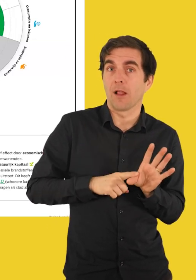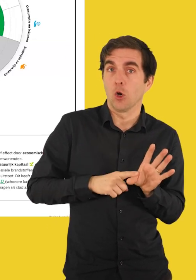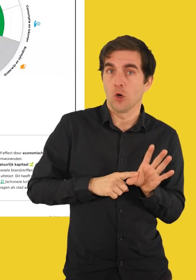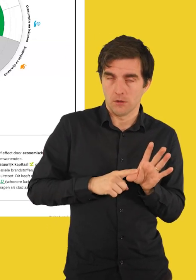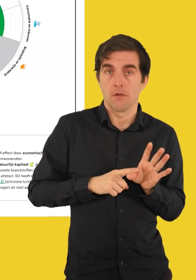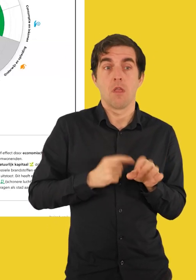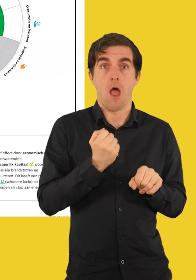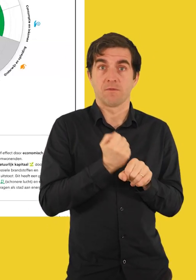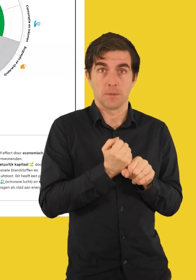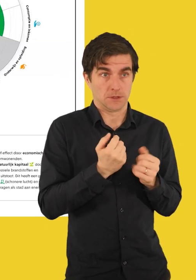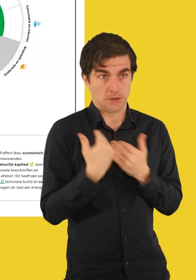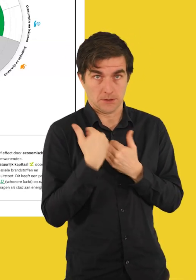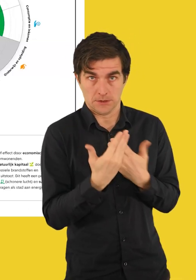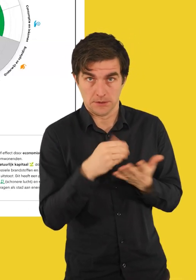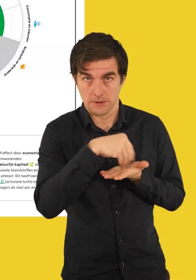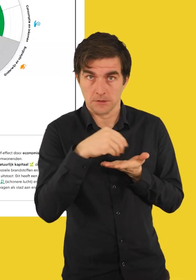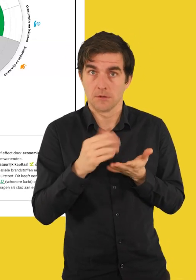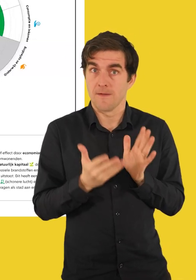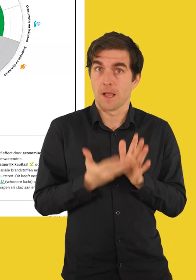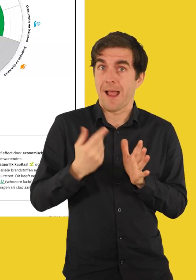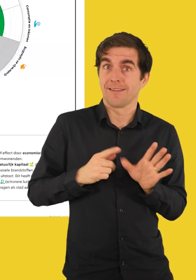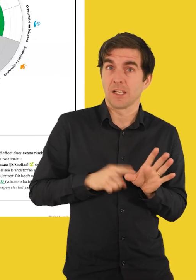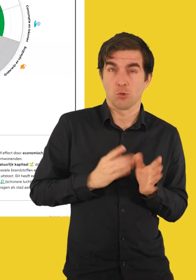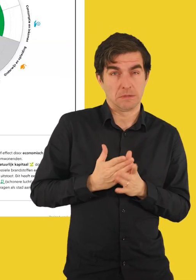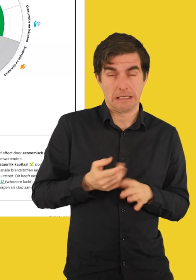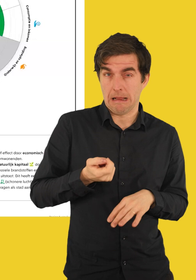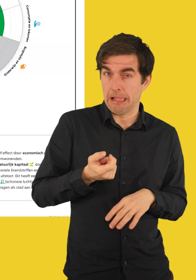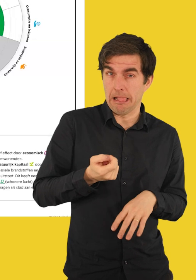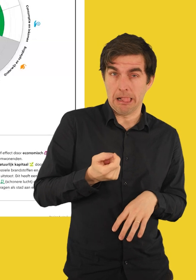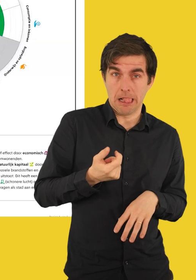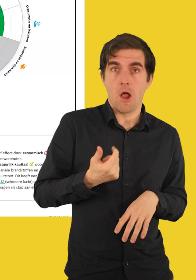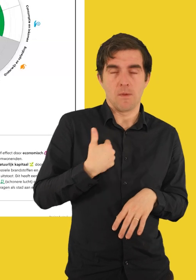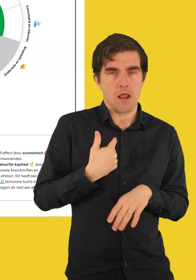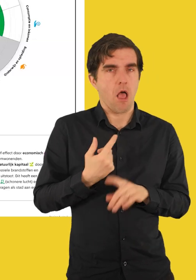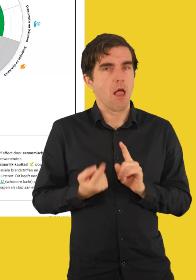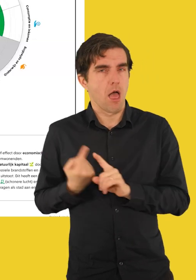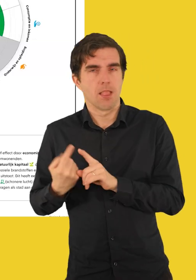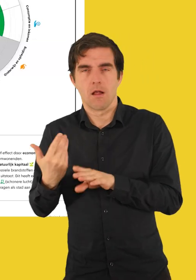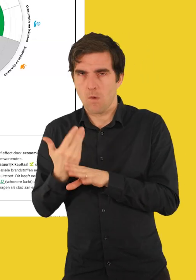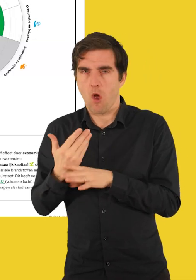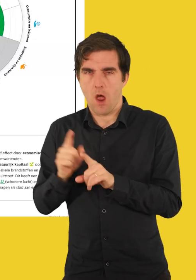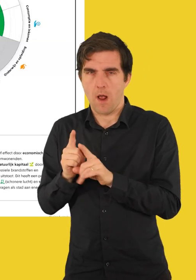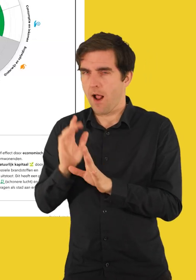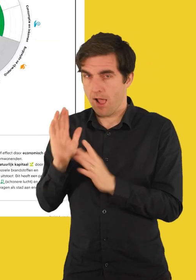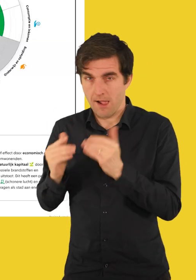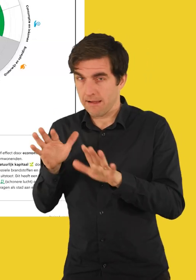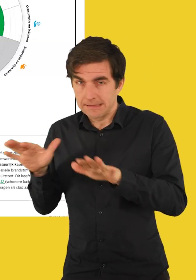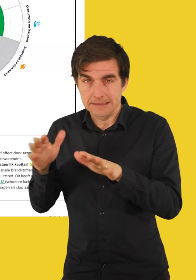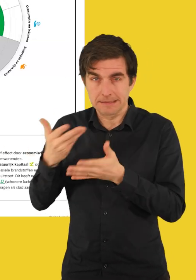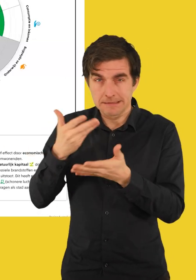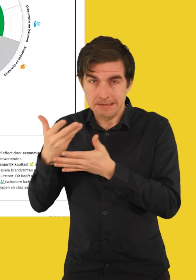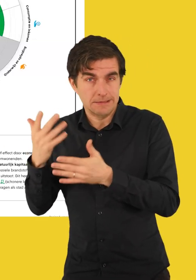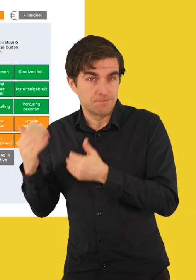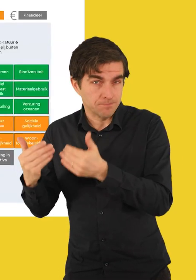times a year by the municipal government and 5 times a year by the council. So it's still quite minimal, but we are also working on